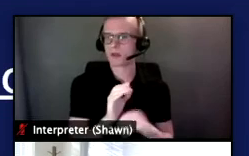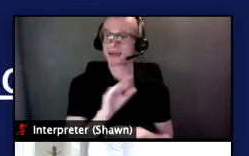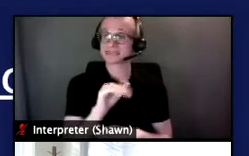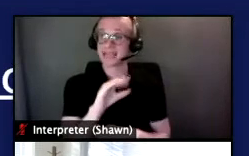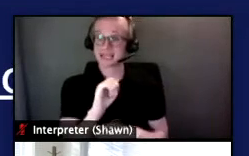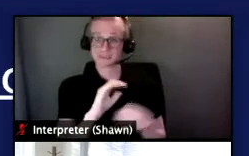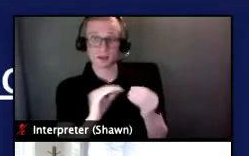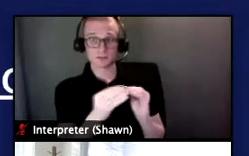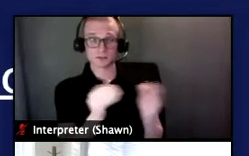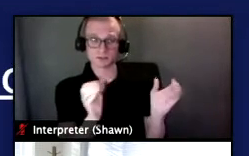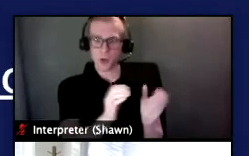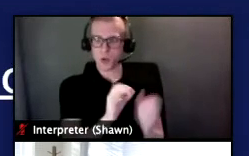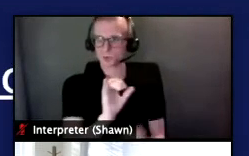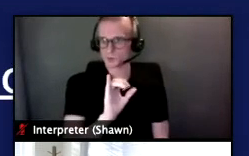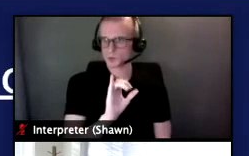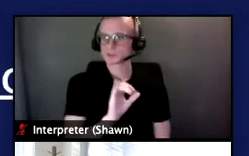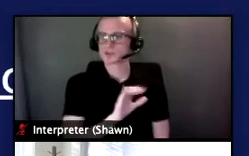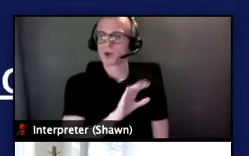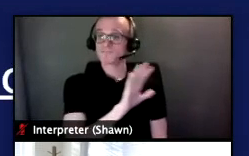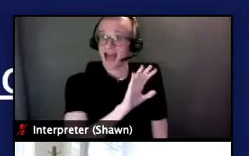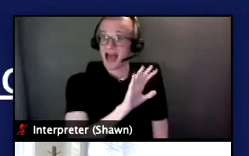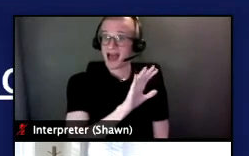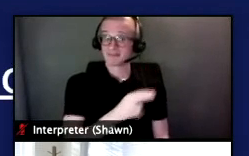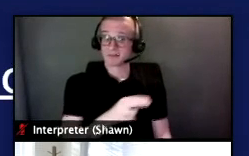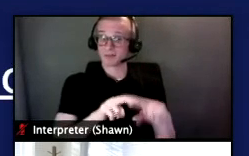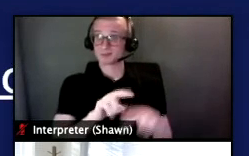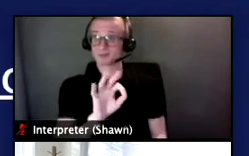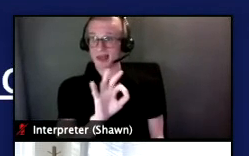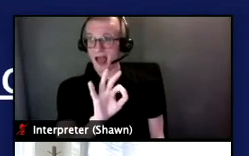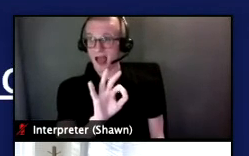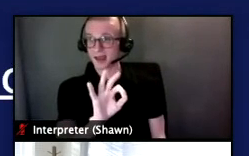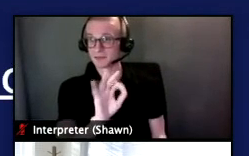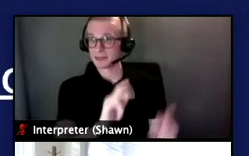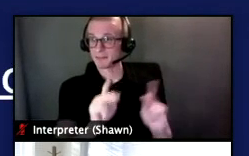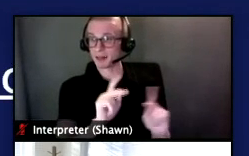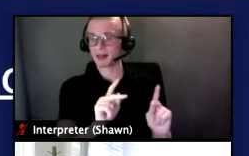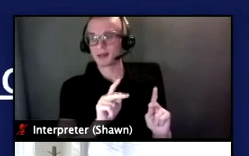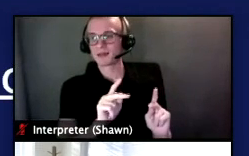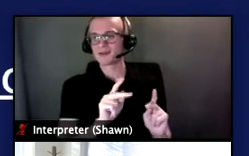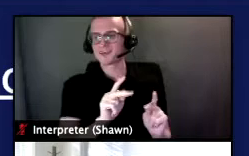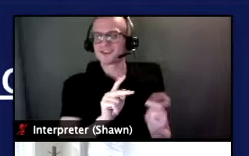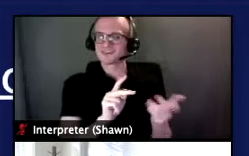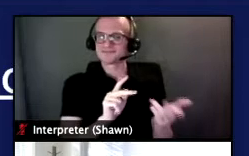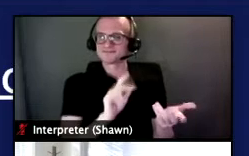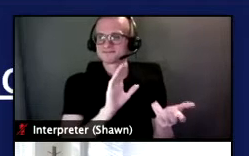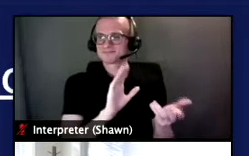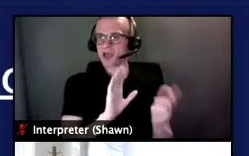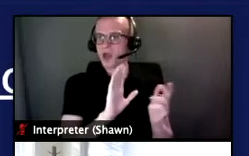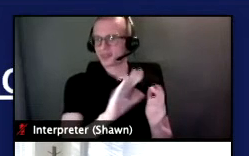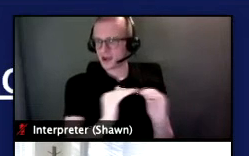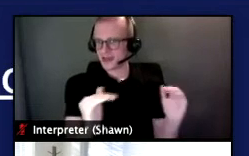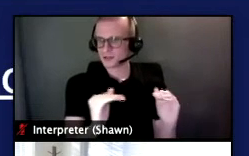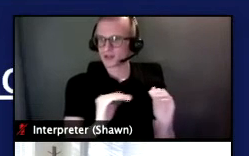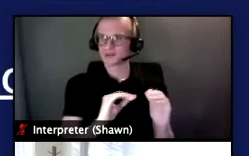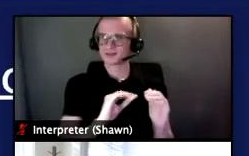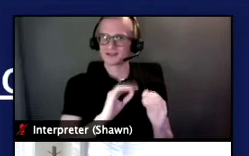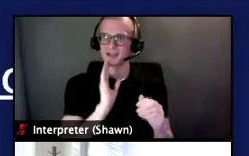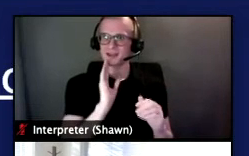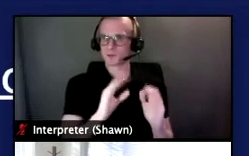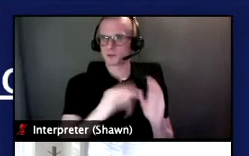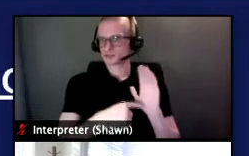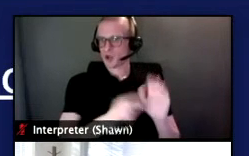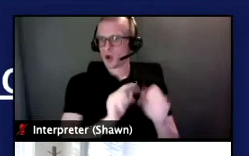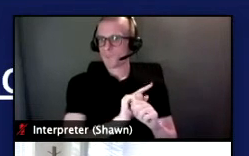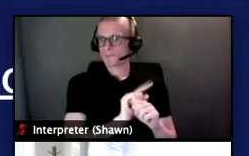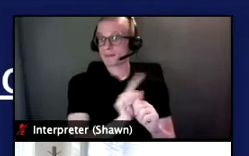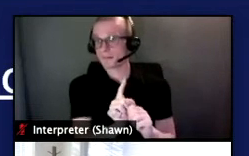from 5 cases to 9 cases represents a blowing through at a different level, and yet it's rather a small small group